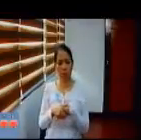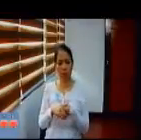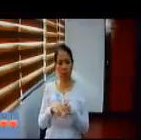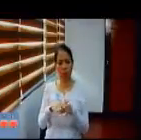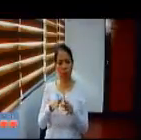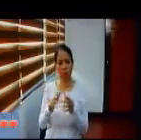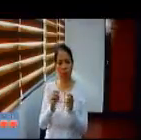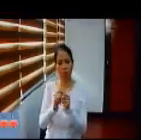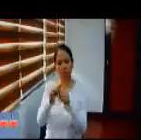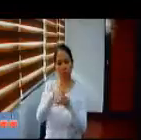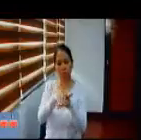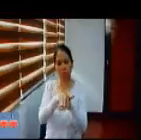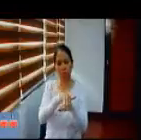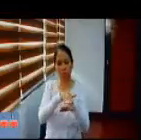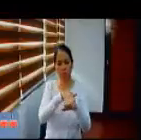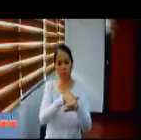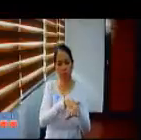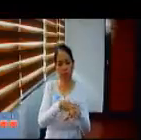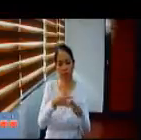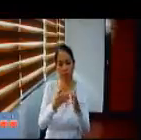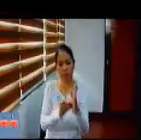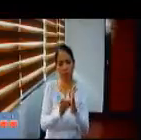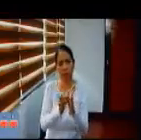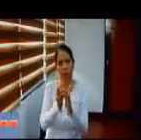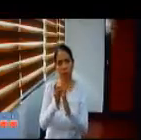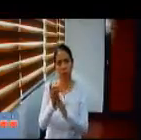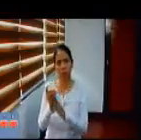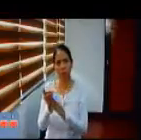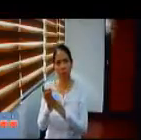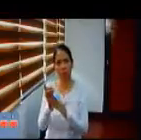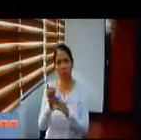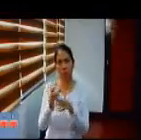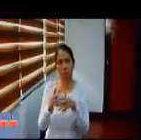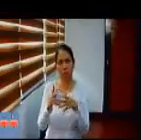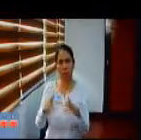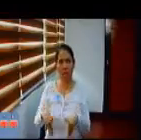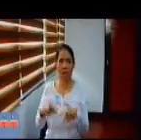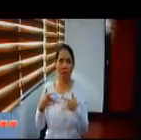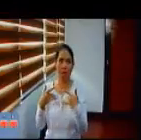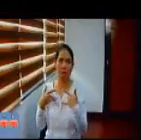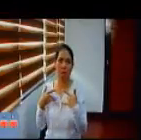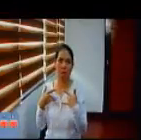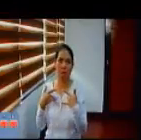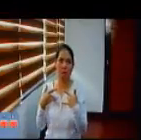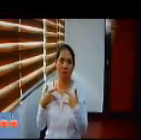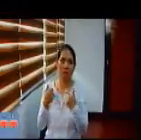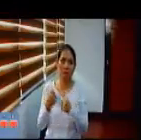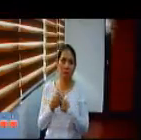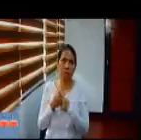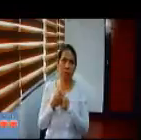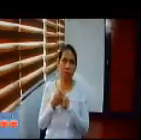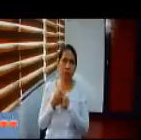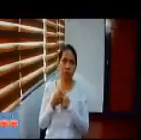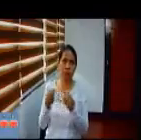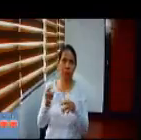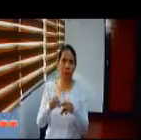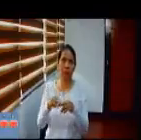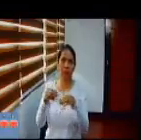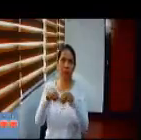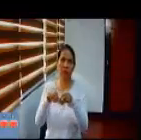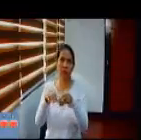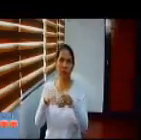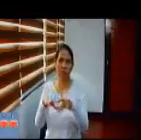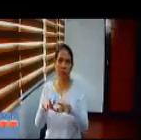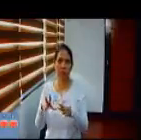slow developments on the biophysical front of our environment will substantially increase losses in public infrastructure